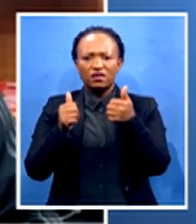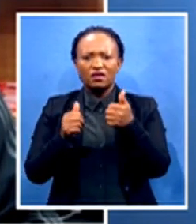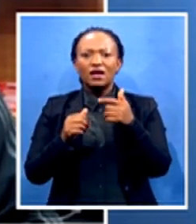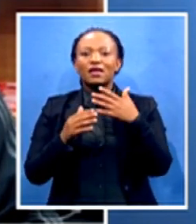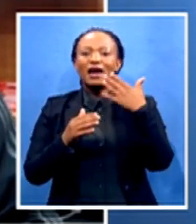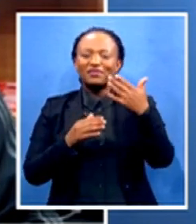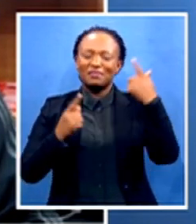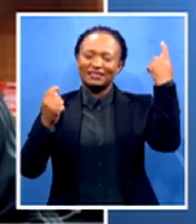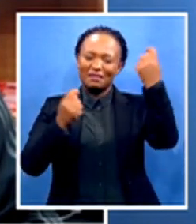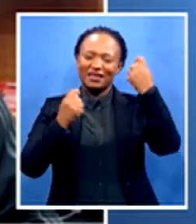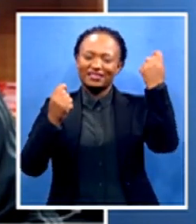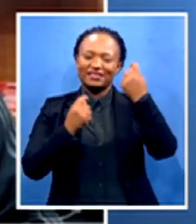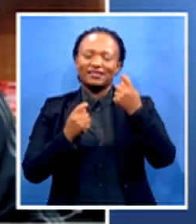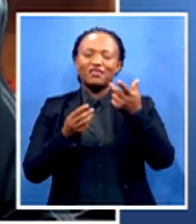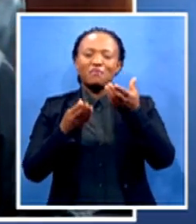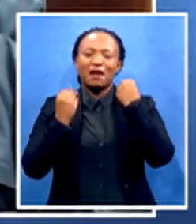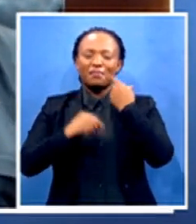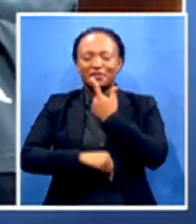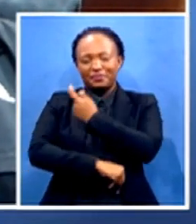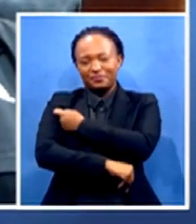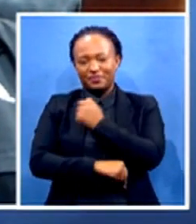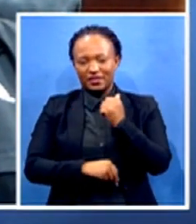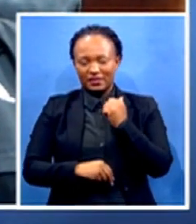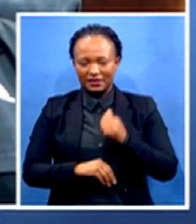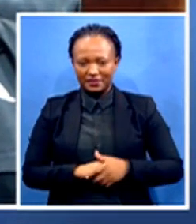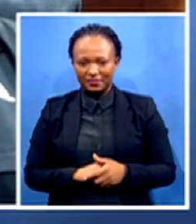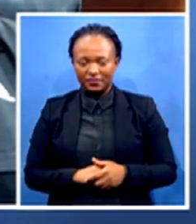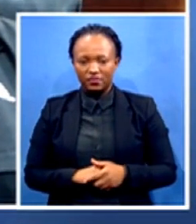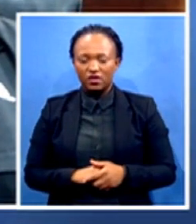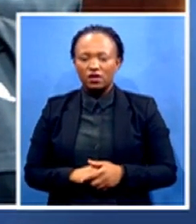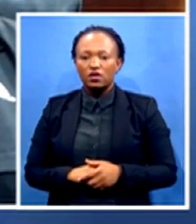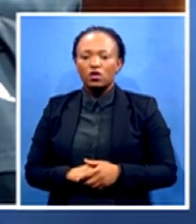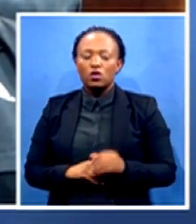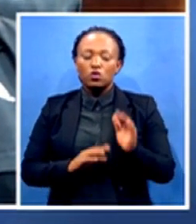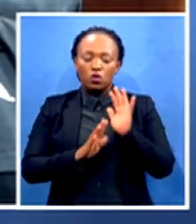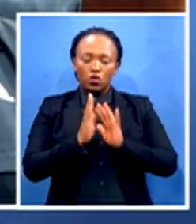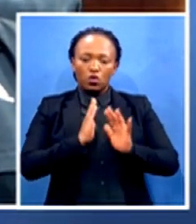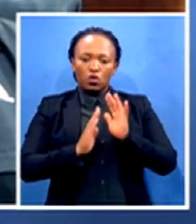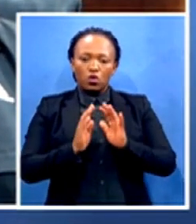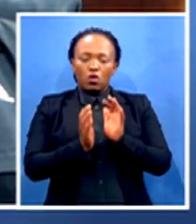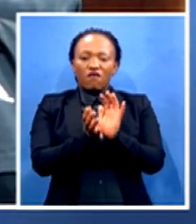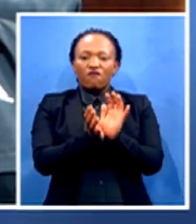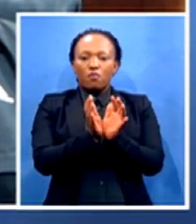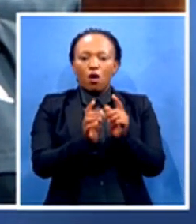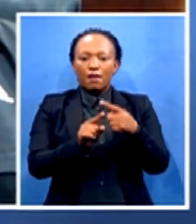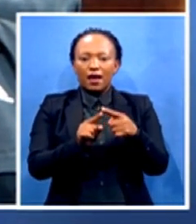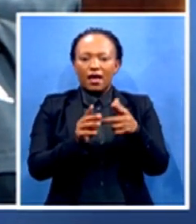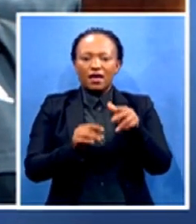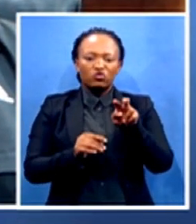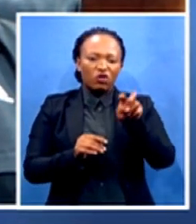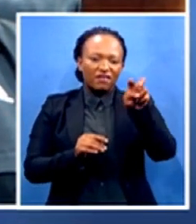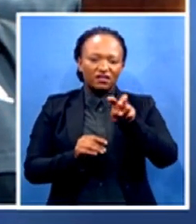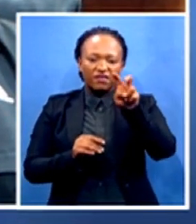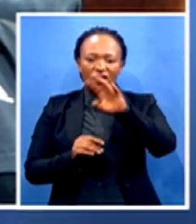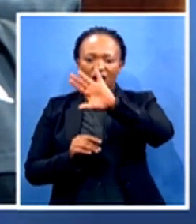You're talking about the football players who are traveling the continent, but let's talk about those supporters who want to go